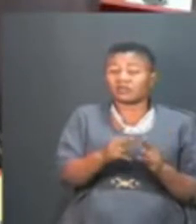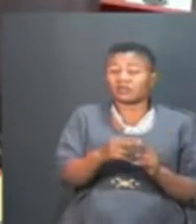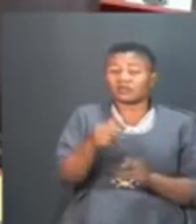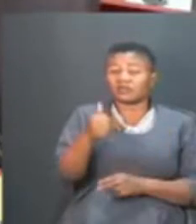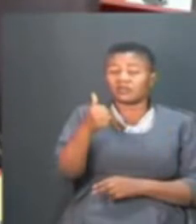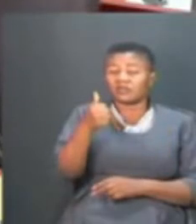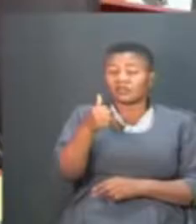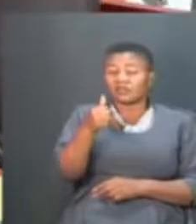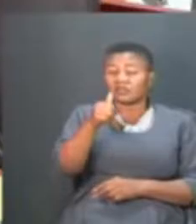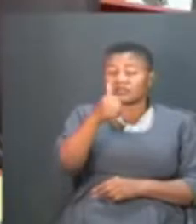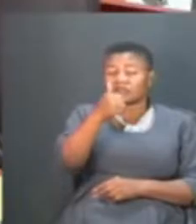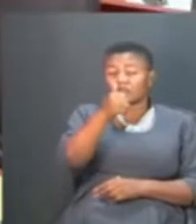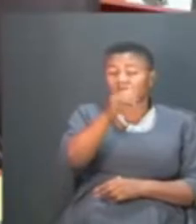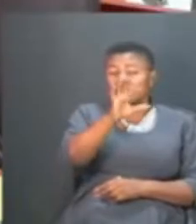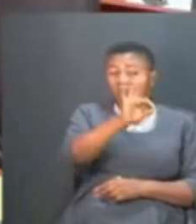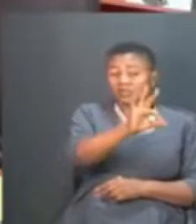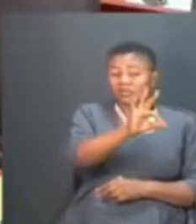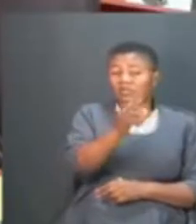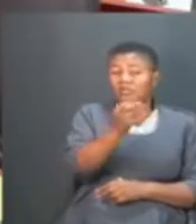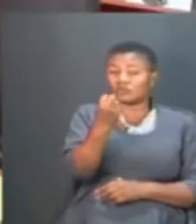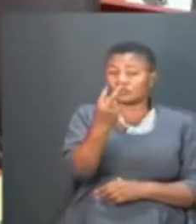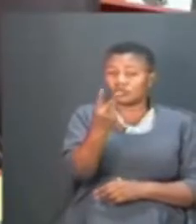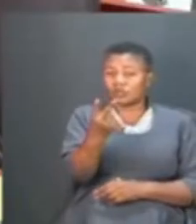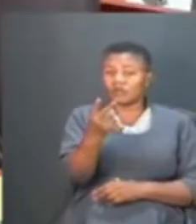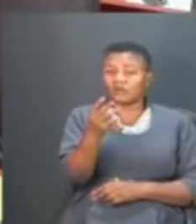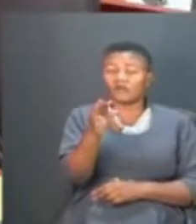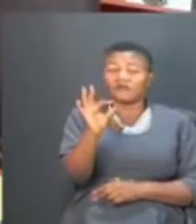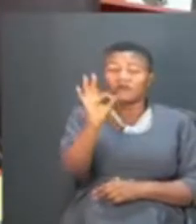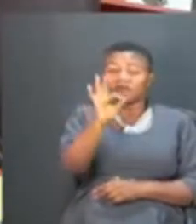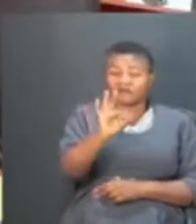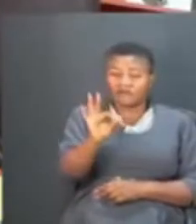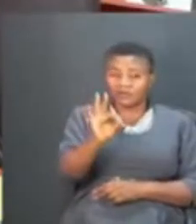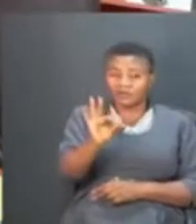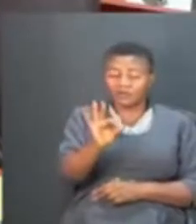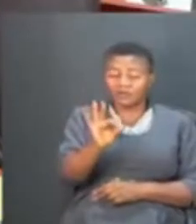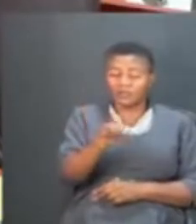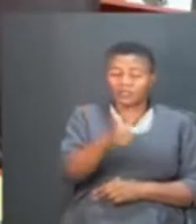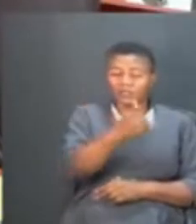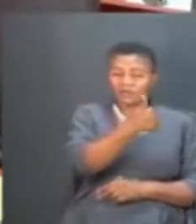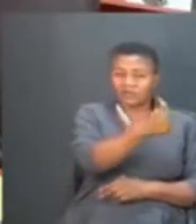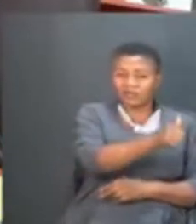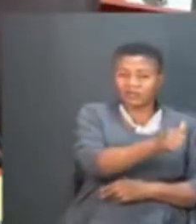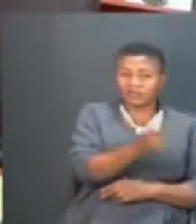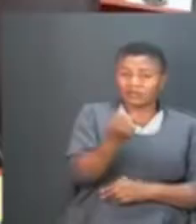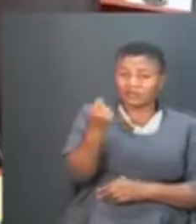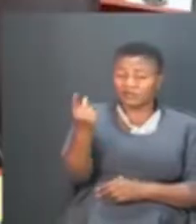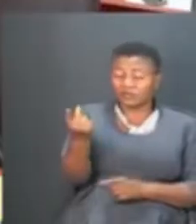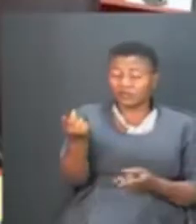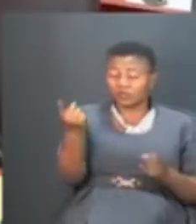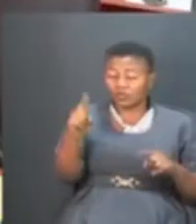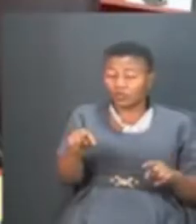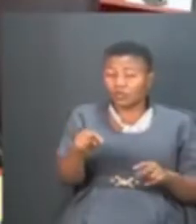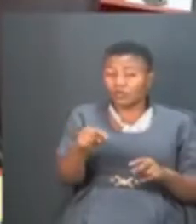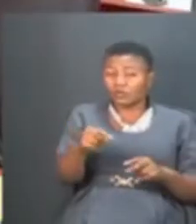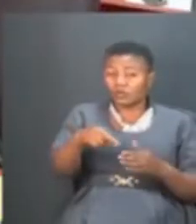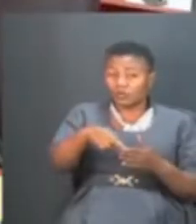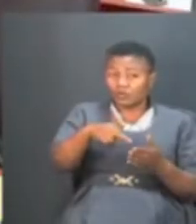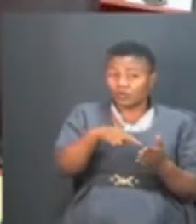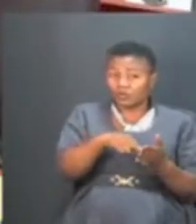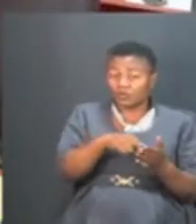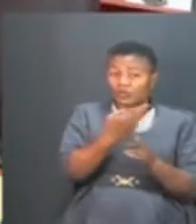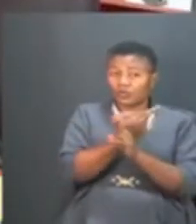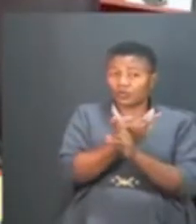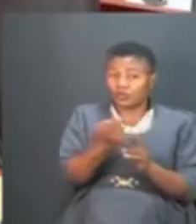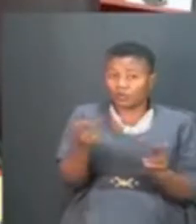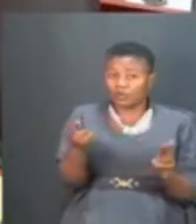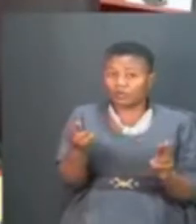so 9 and 12 will be taken on Friday. 10 and 11, as soon as the reports are done, I'm sure it will be before the close